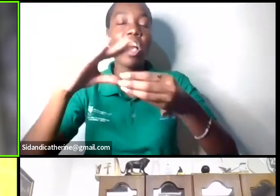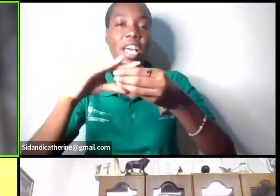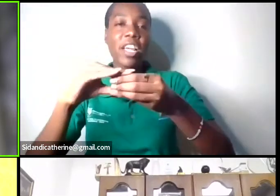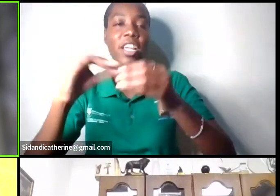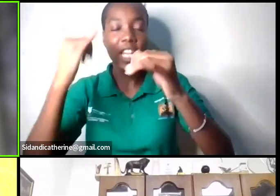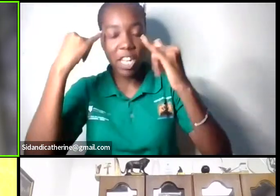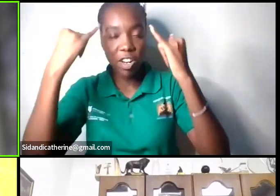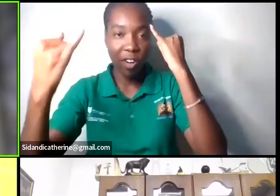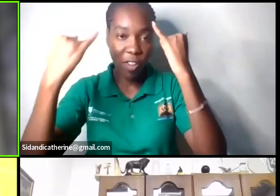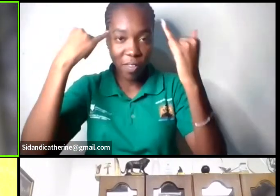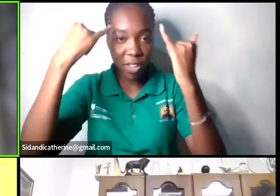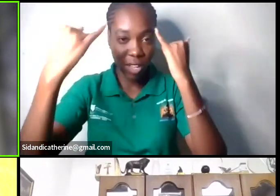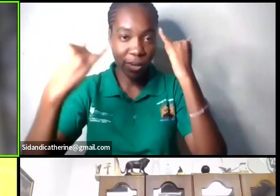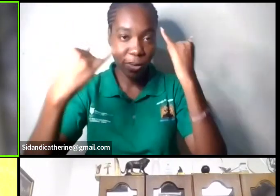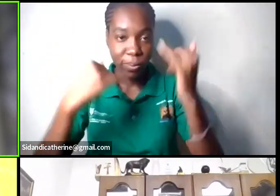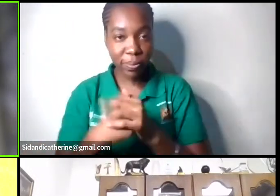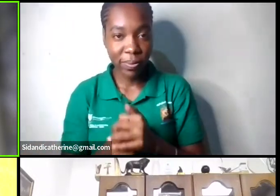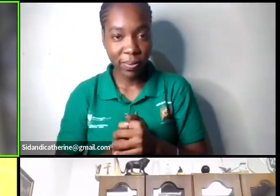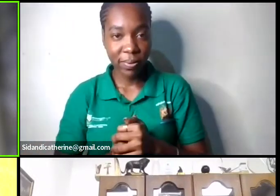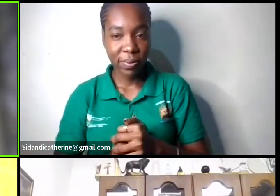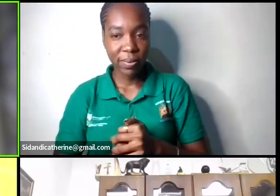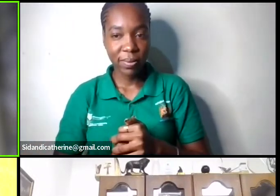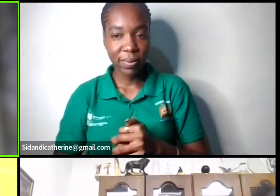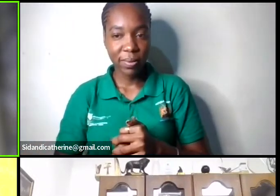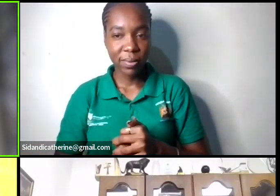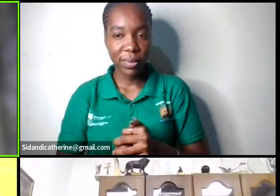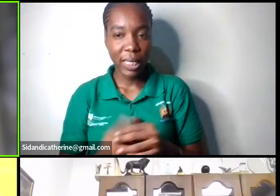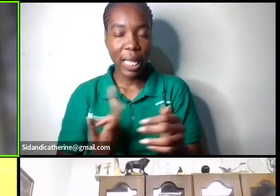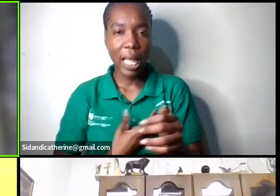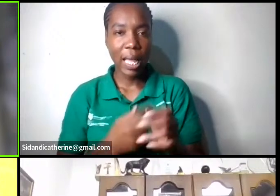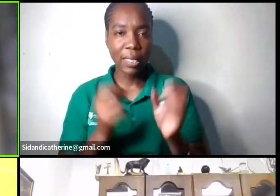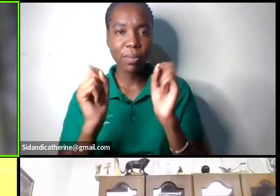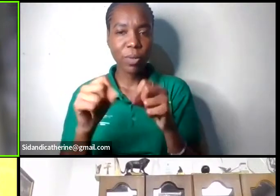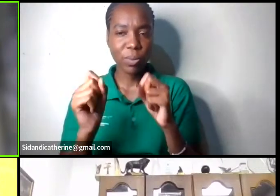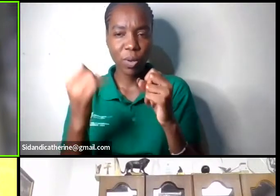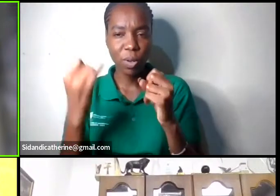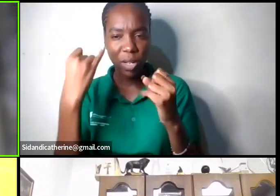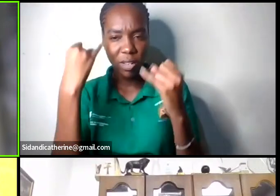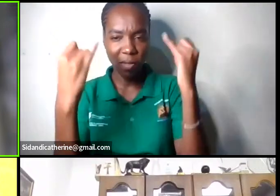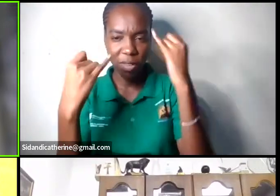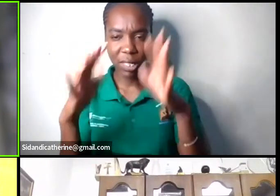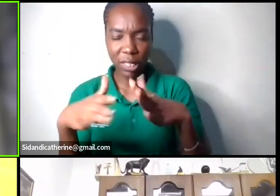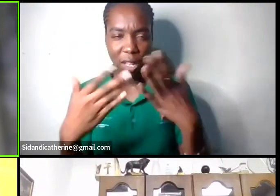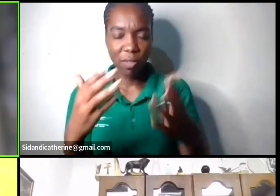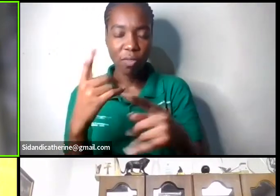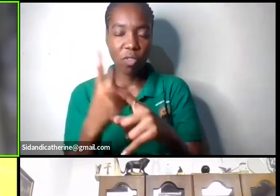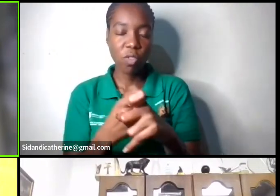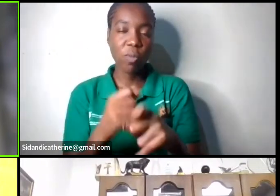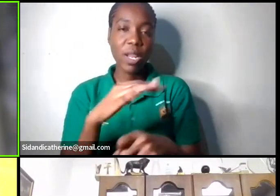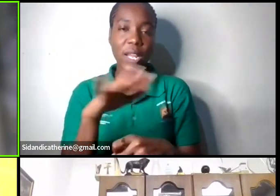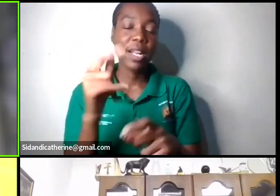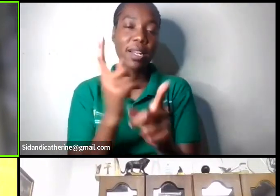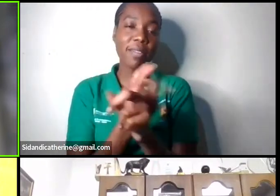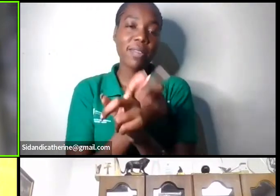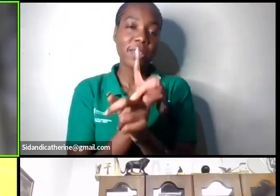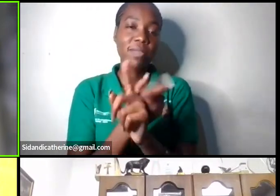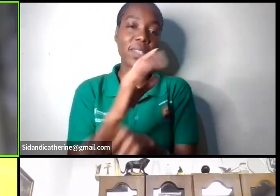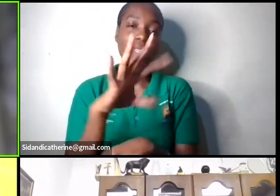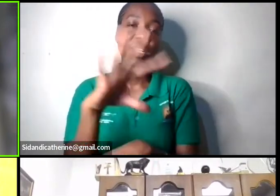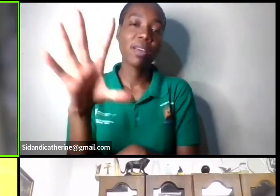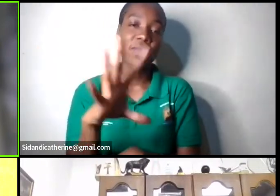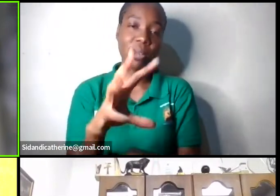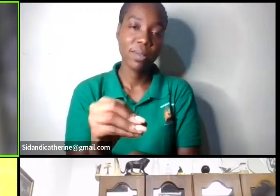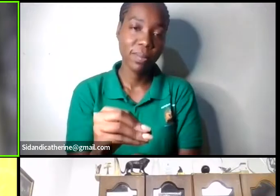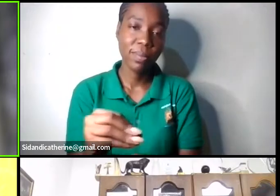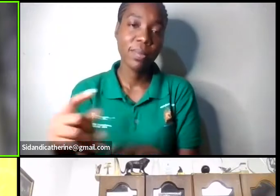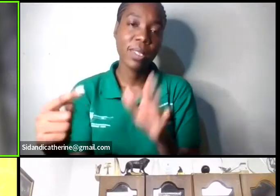asked. What are some, in what ways can innovation be fostered across different sectors in Africa to address pressing